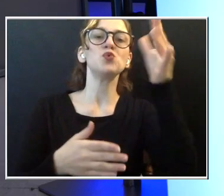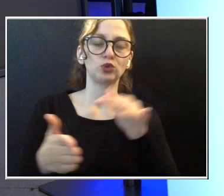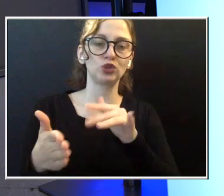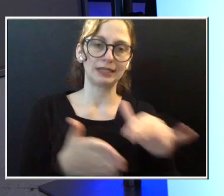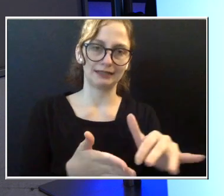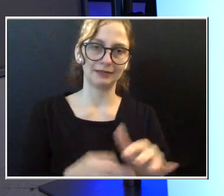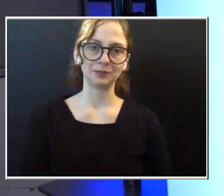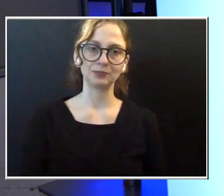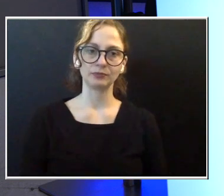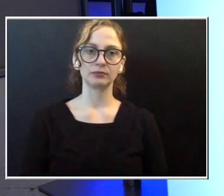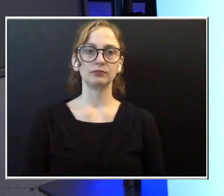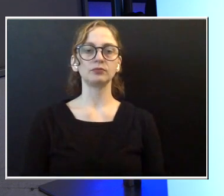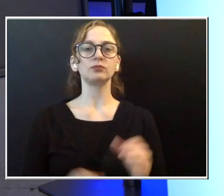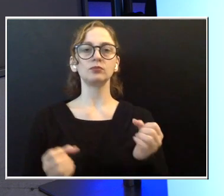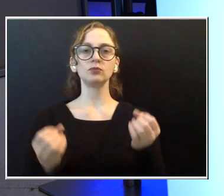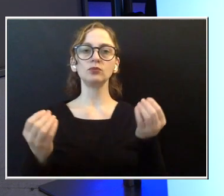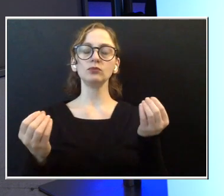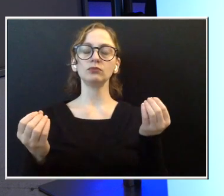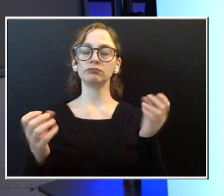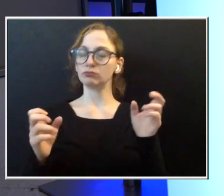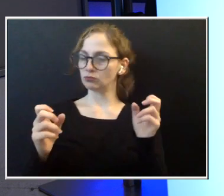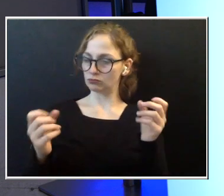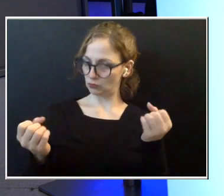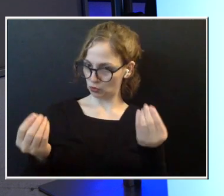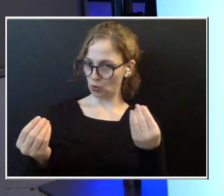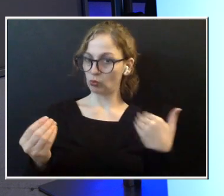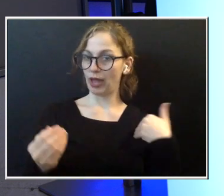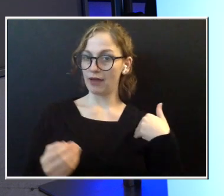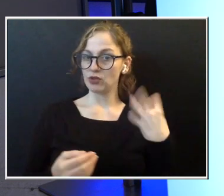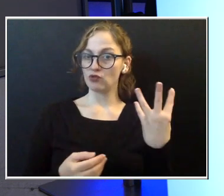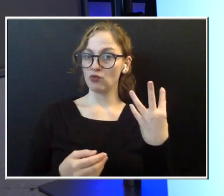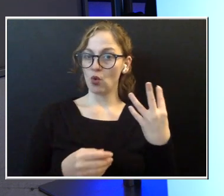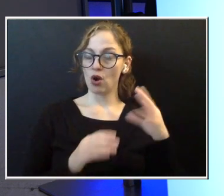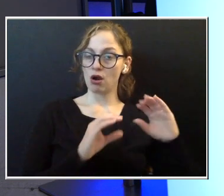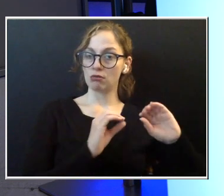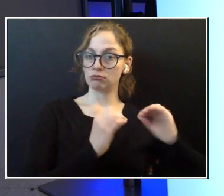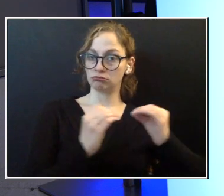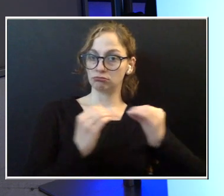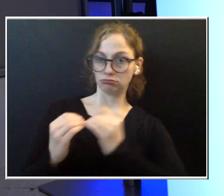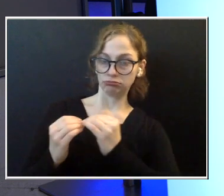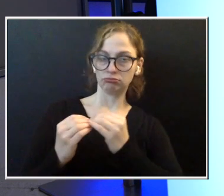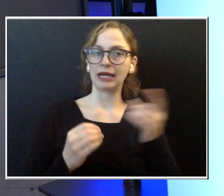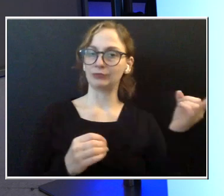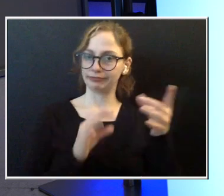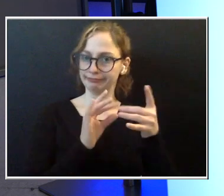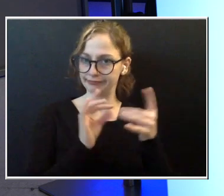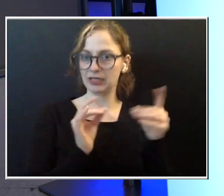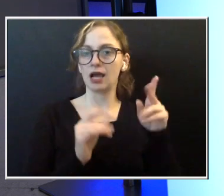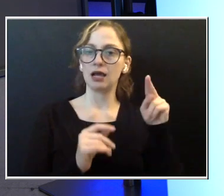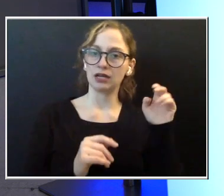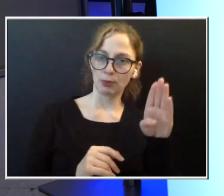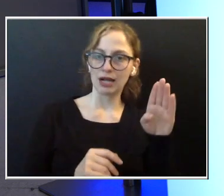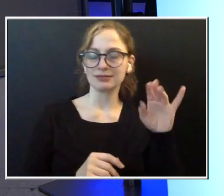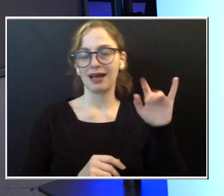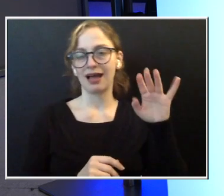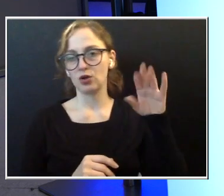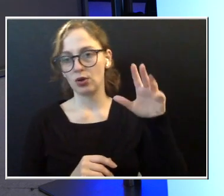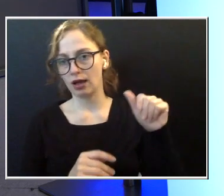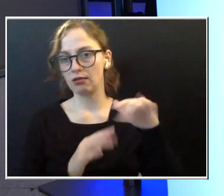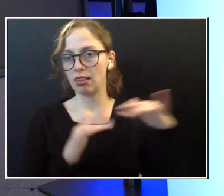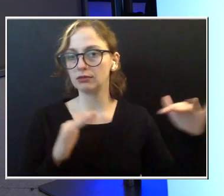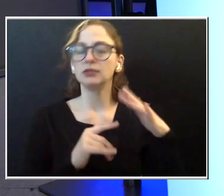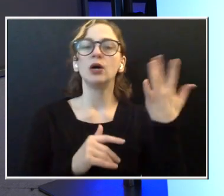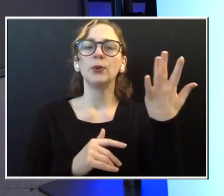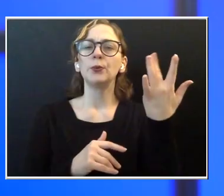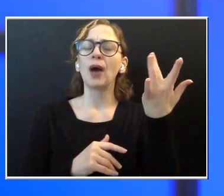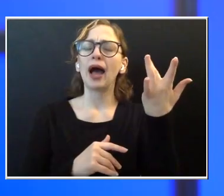institutions, and Tammy had mentioned those. Tell us why those 4 in particular were selected. Besides us, why the other 3? Well, when